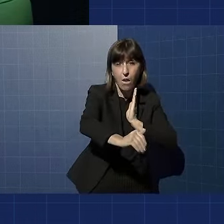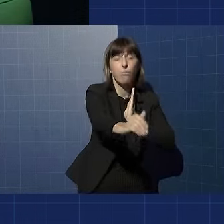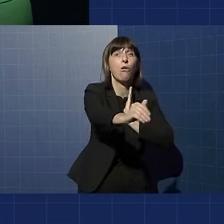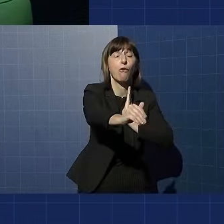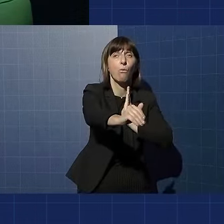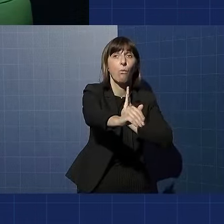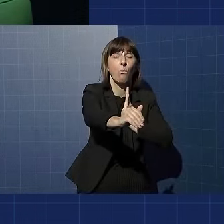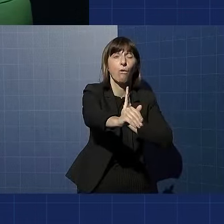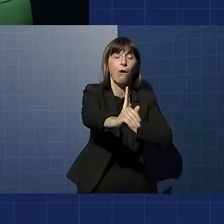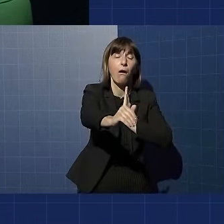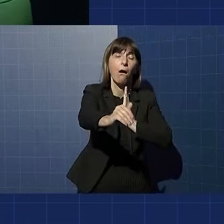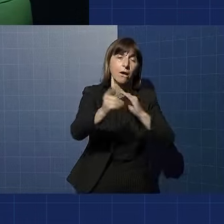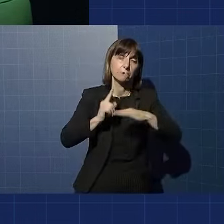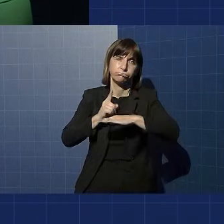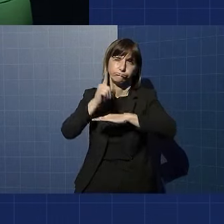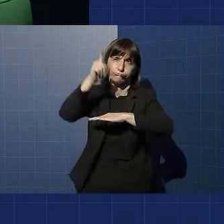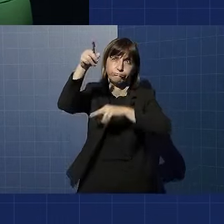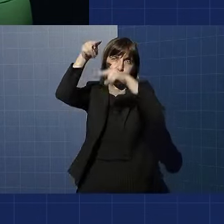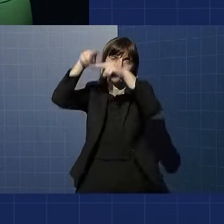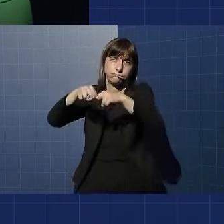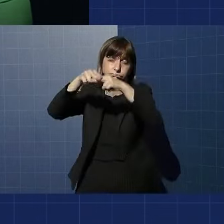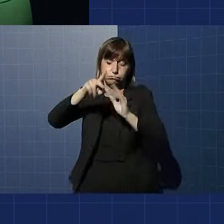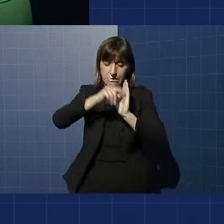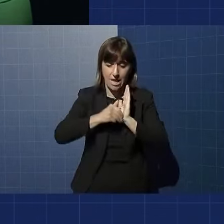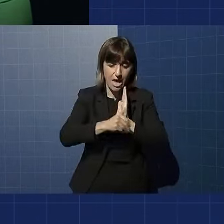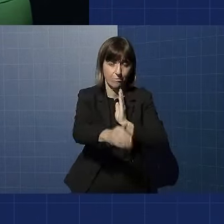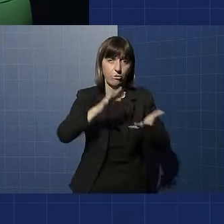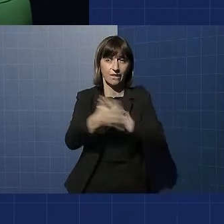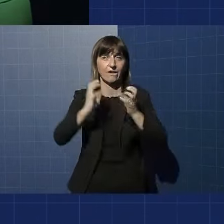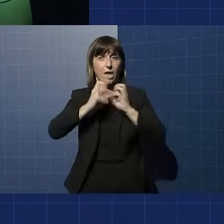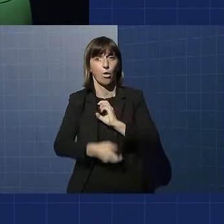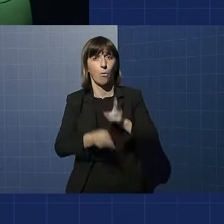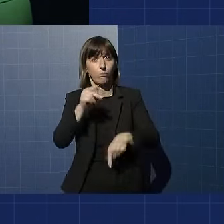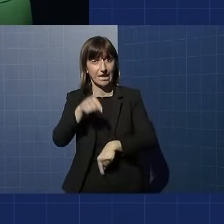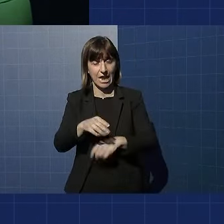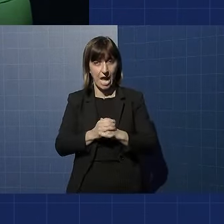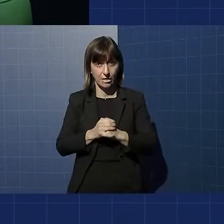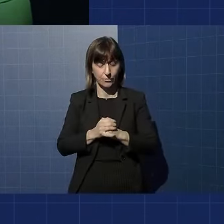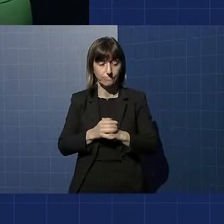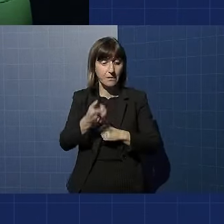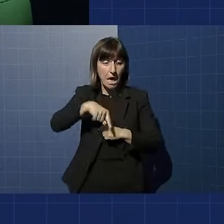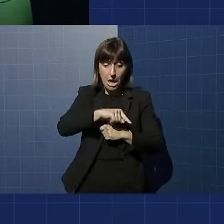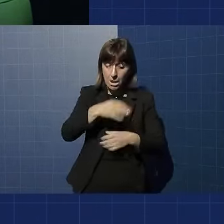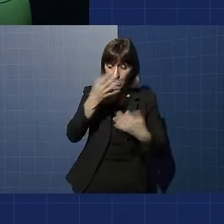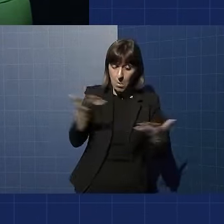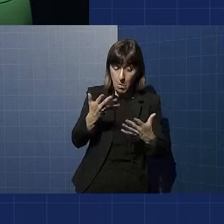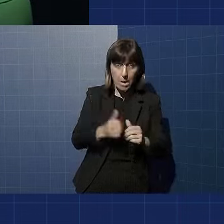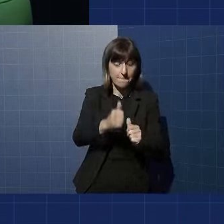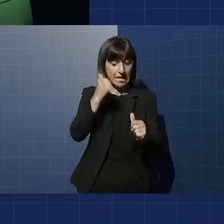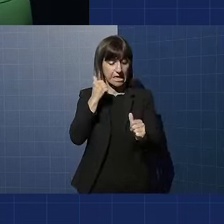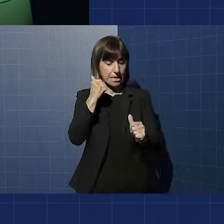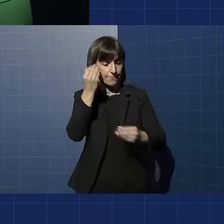this incrementally. We will go with shorter missions and then, you know, expand them and make them longer. And we need to also build the